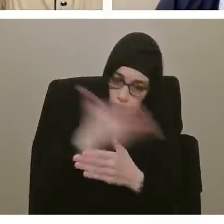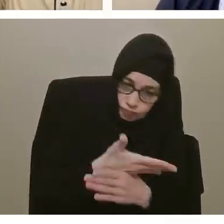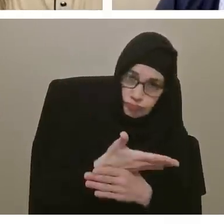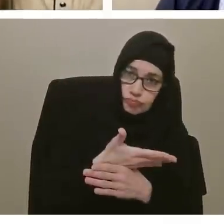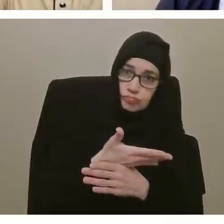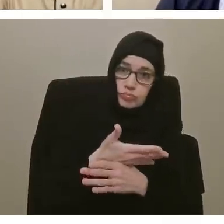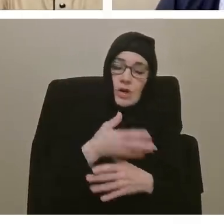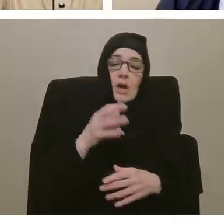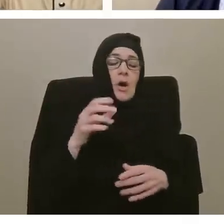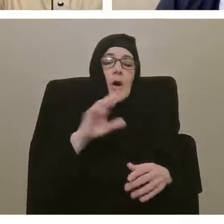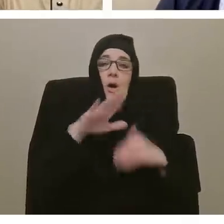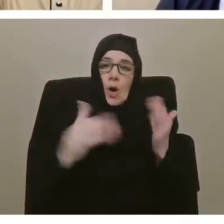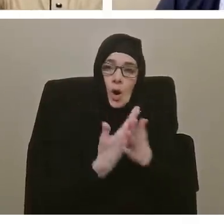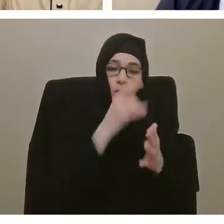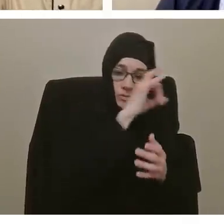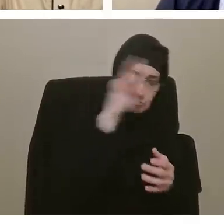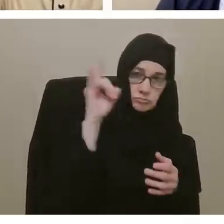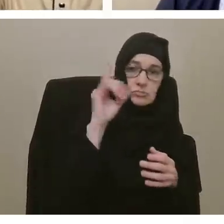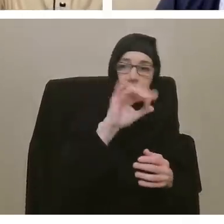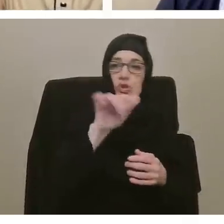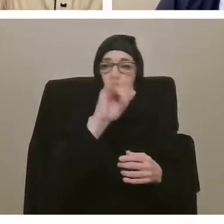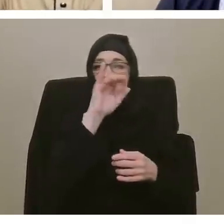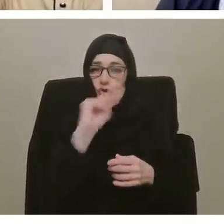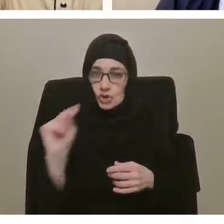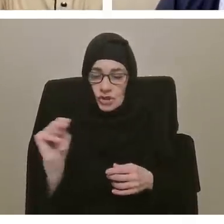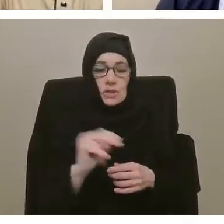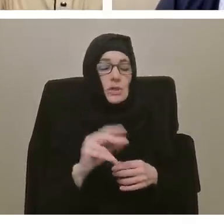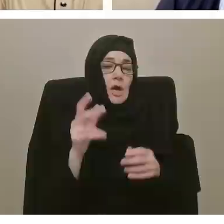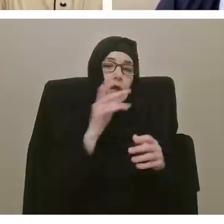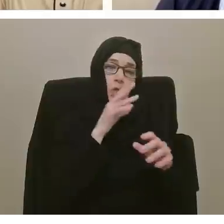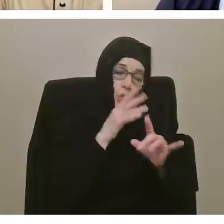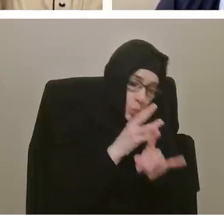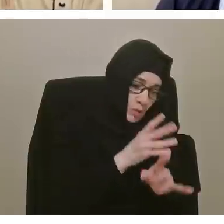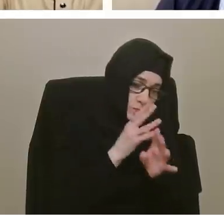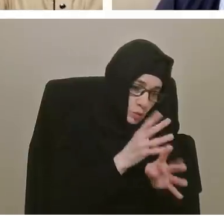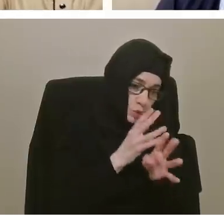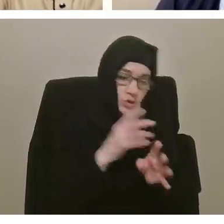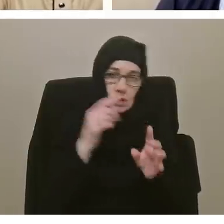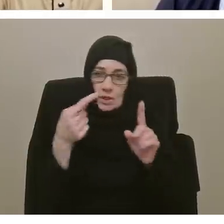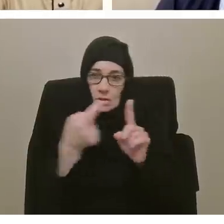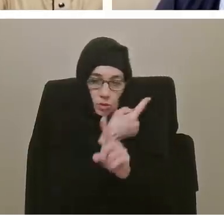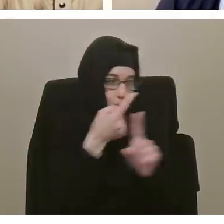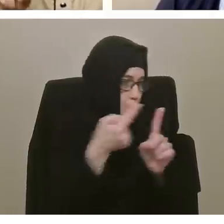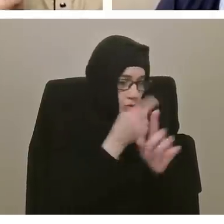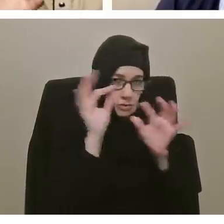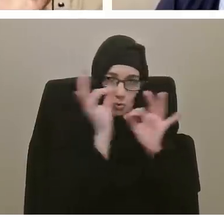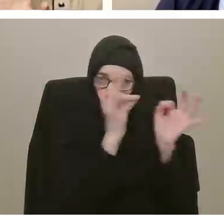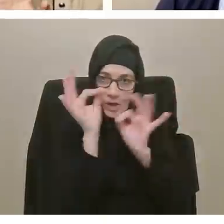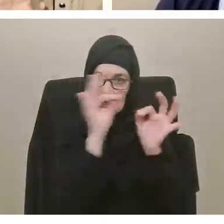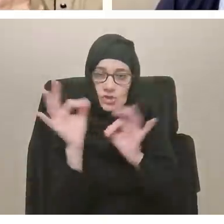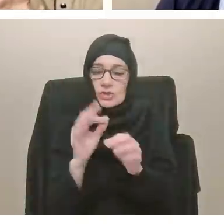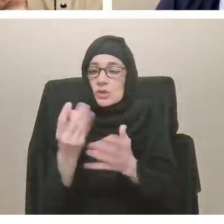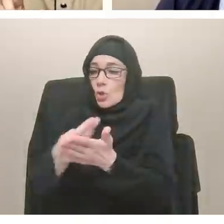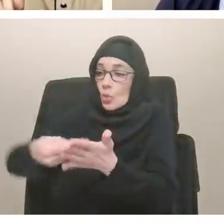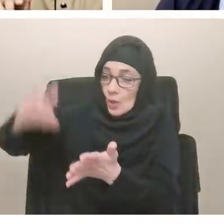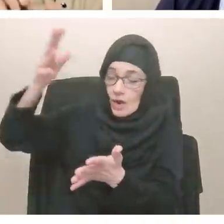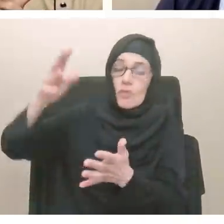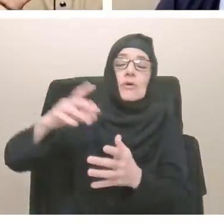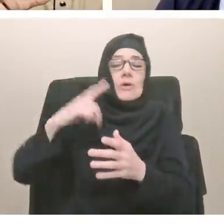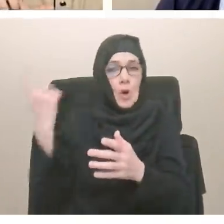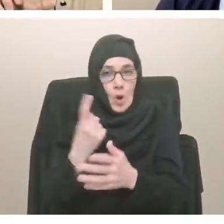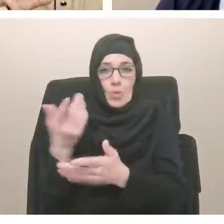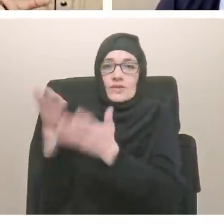whispers, the distractions, the wealth, the palaces, the superficial titles. Seek refuge in Allah subhanahu wa